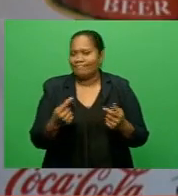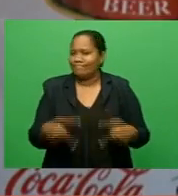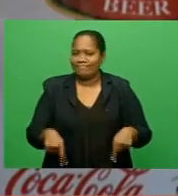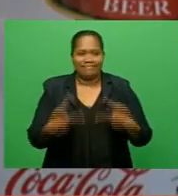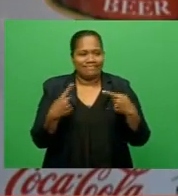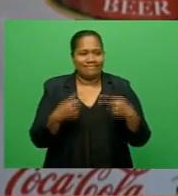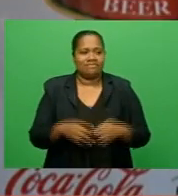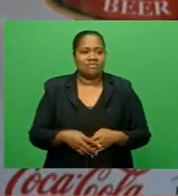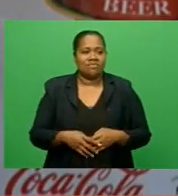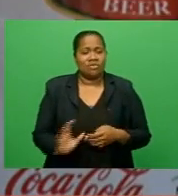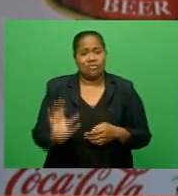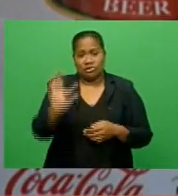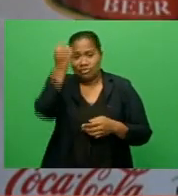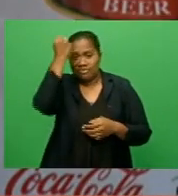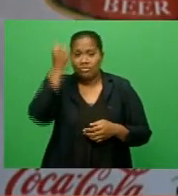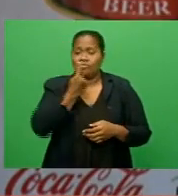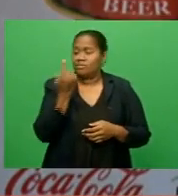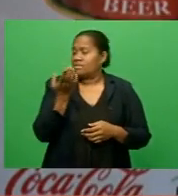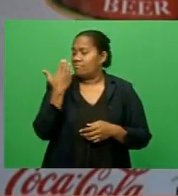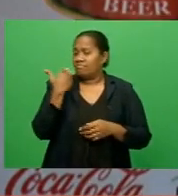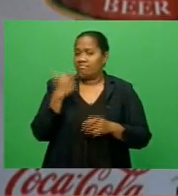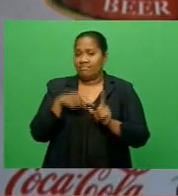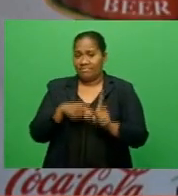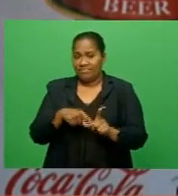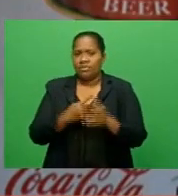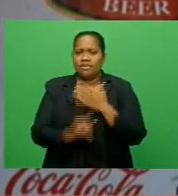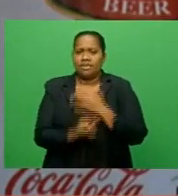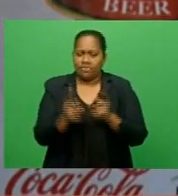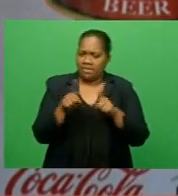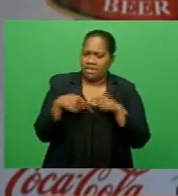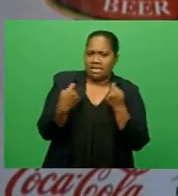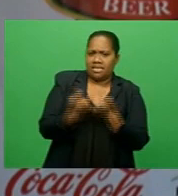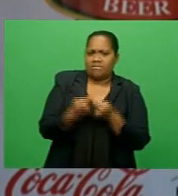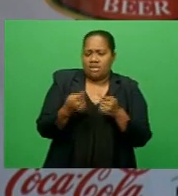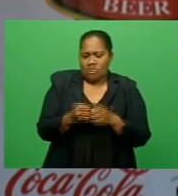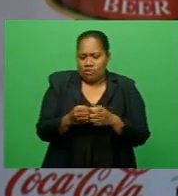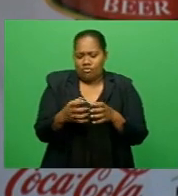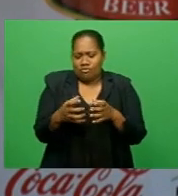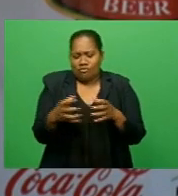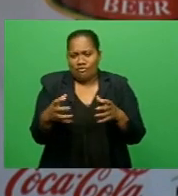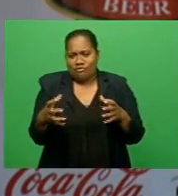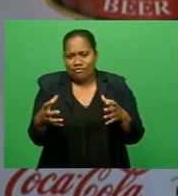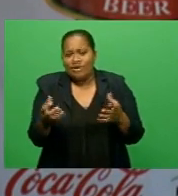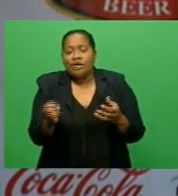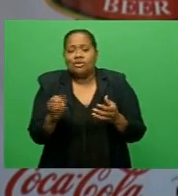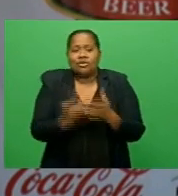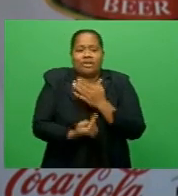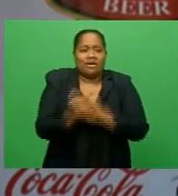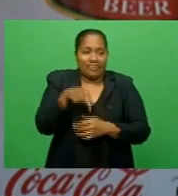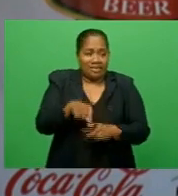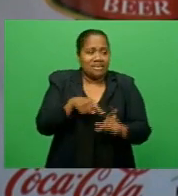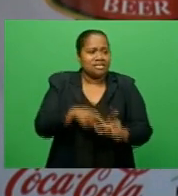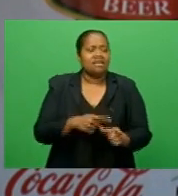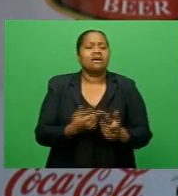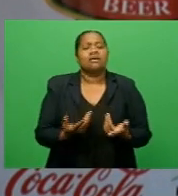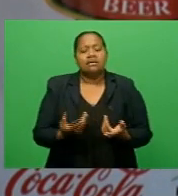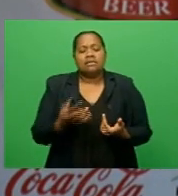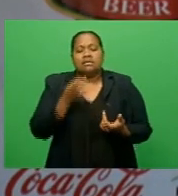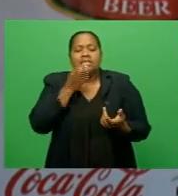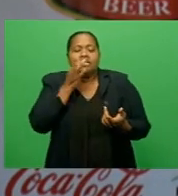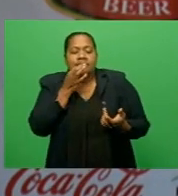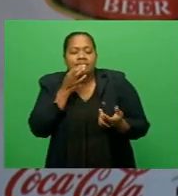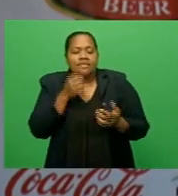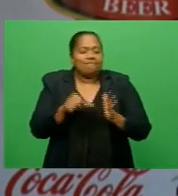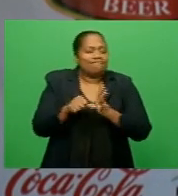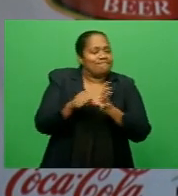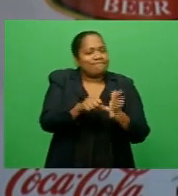for the last 4 years, and we've seen the team and it's been growing all along. And for this year, it's a bit, I think it's a bit tough this